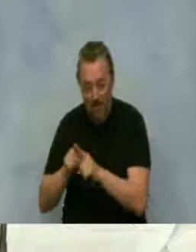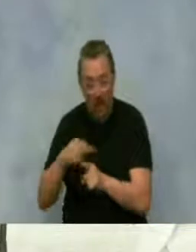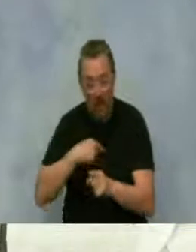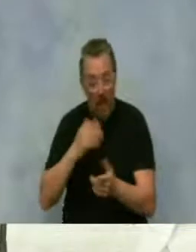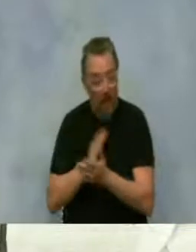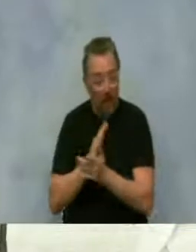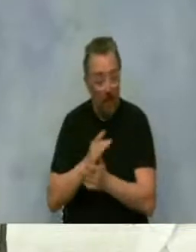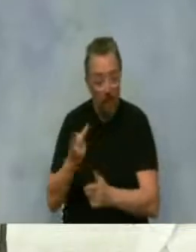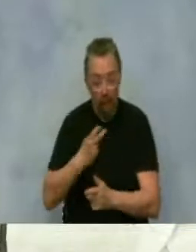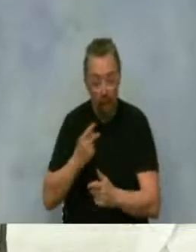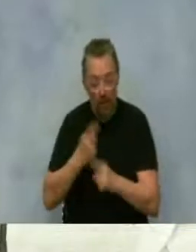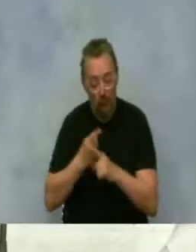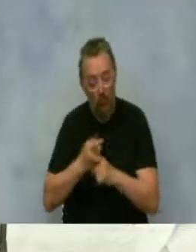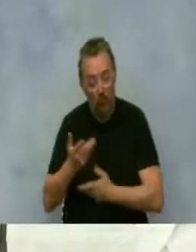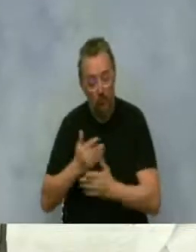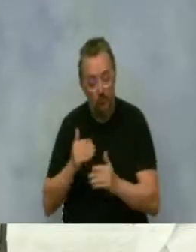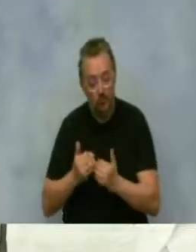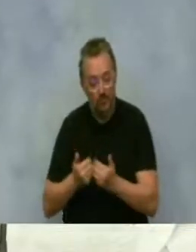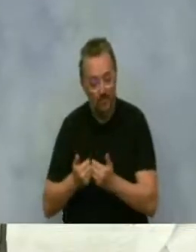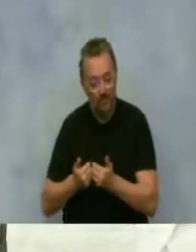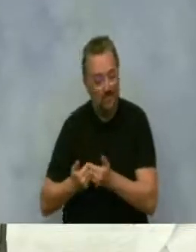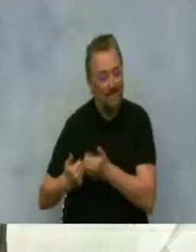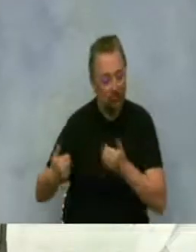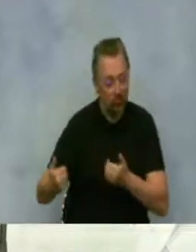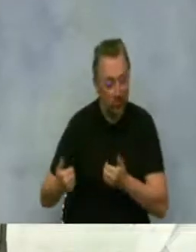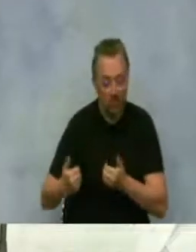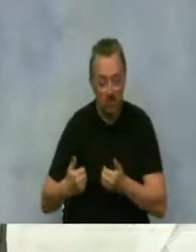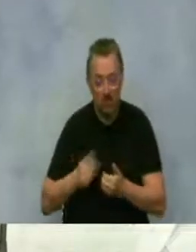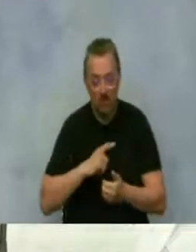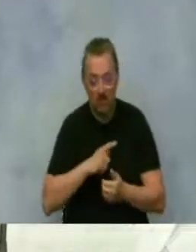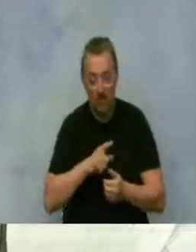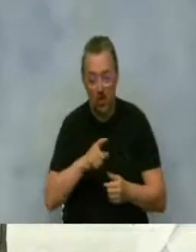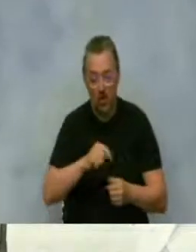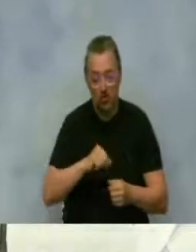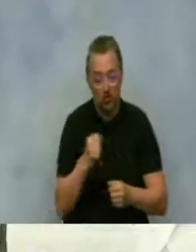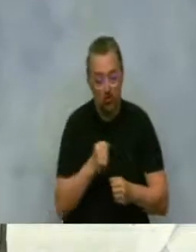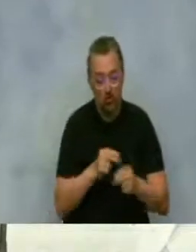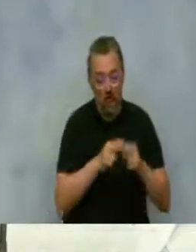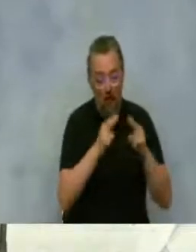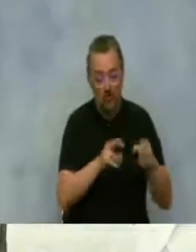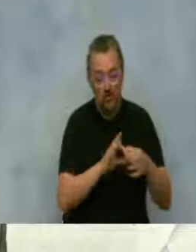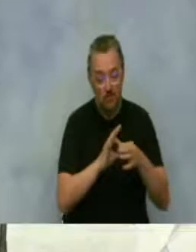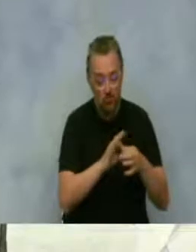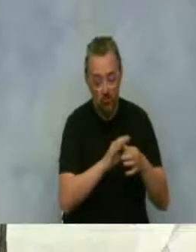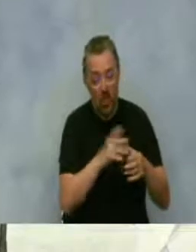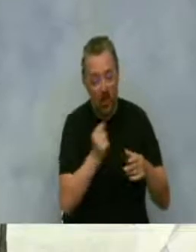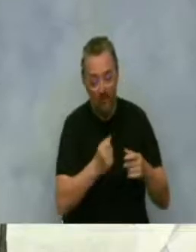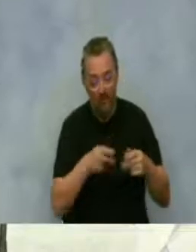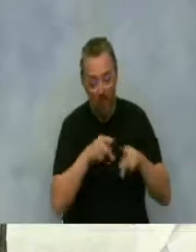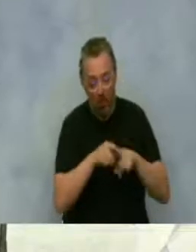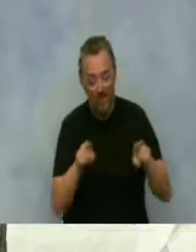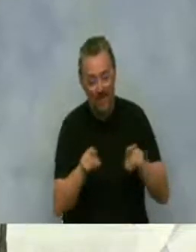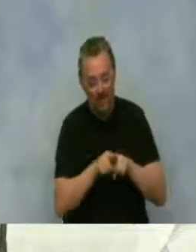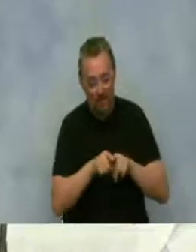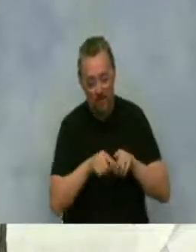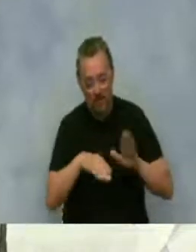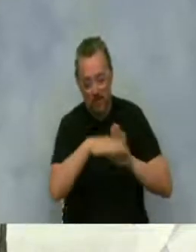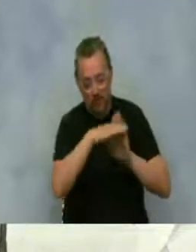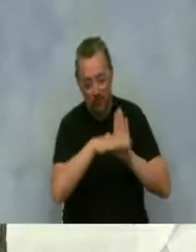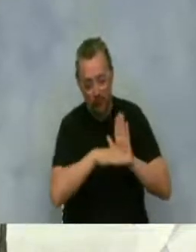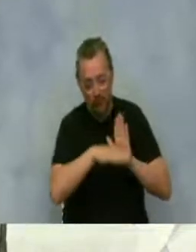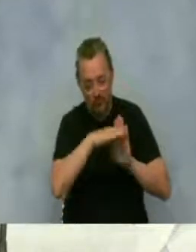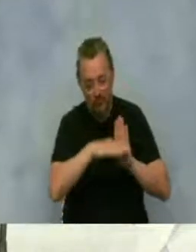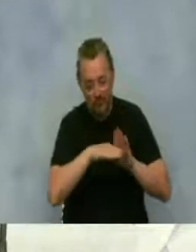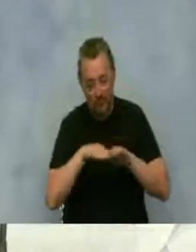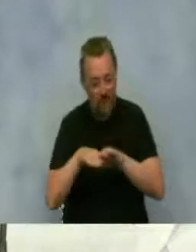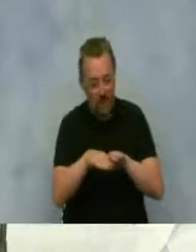separately and go through. But certainly, the housing associations regulated by Scottish Housing Regulator to the same standard. If it's properties that we lease, then